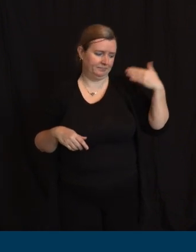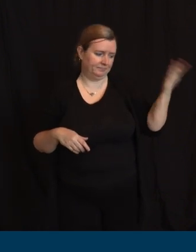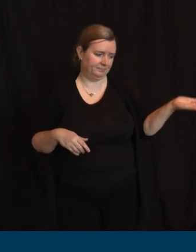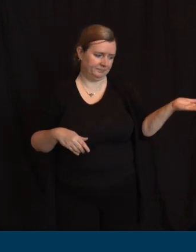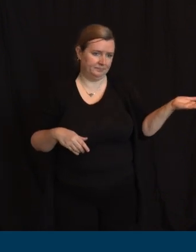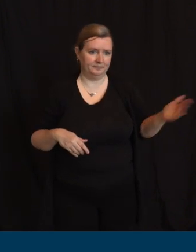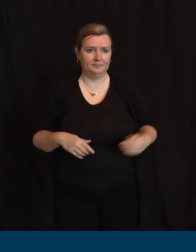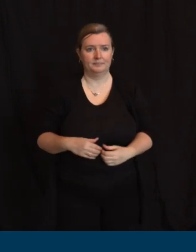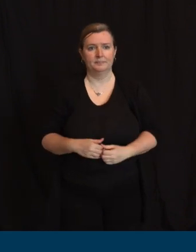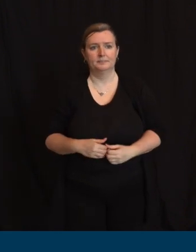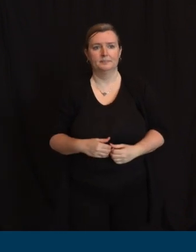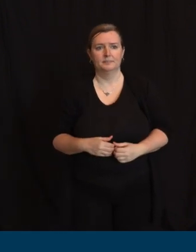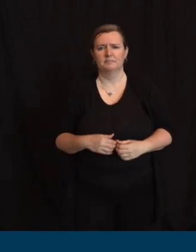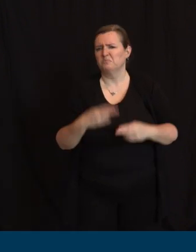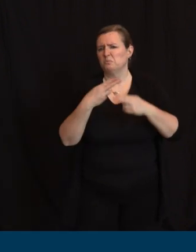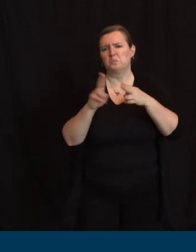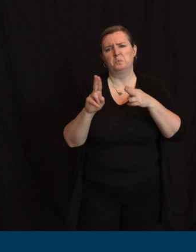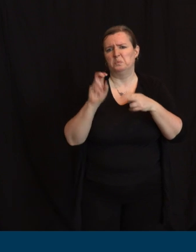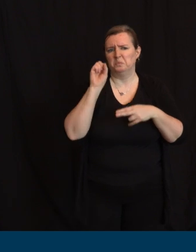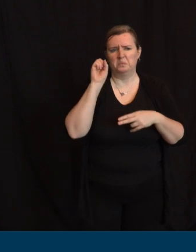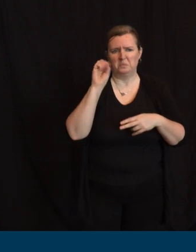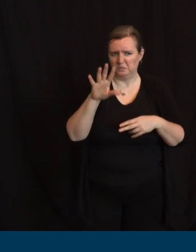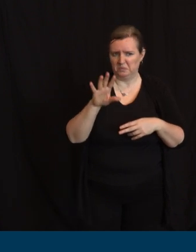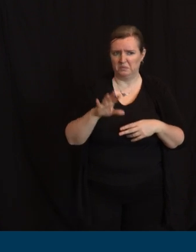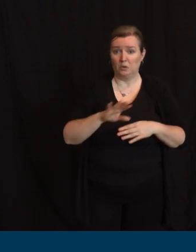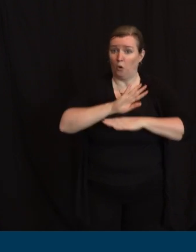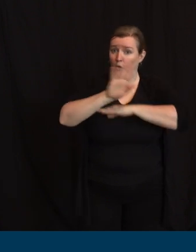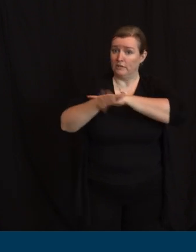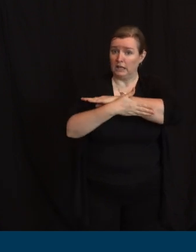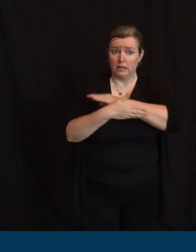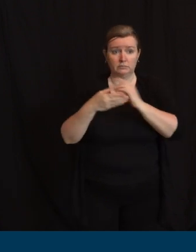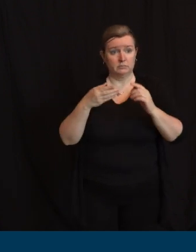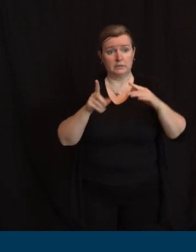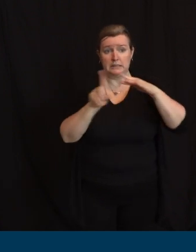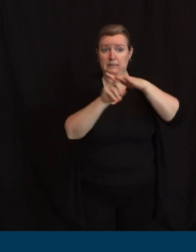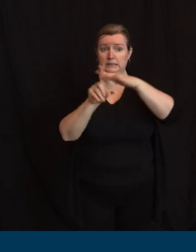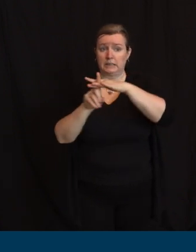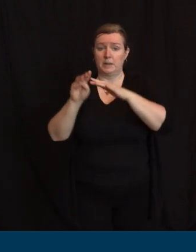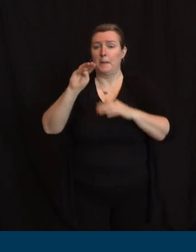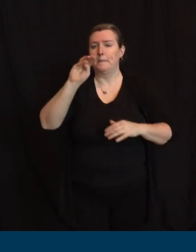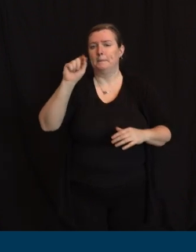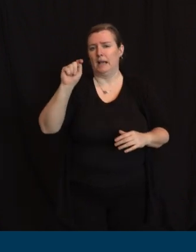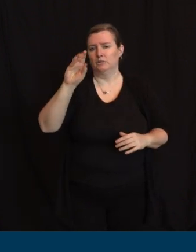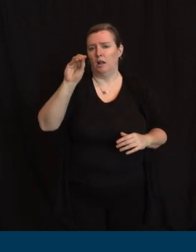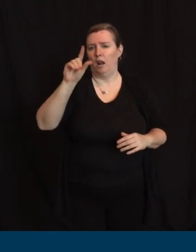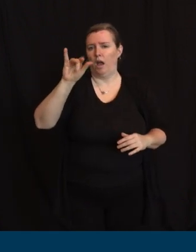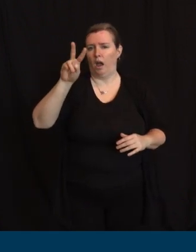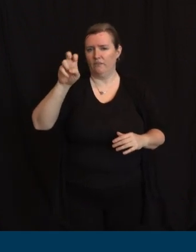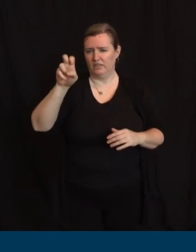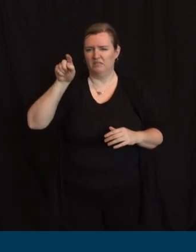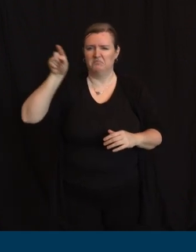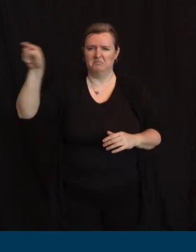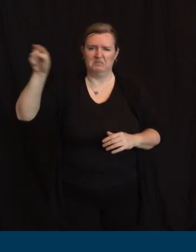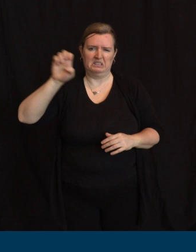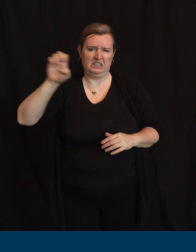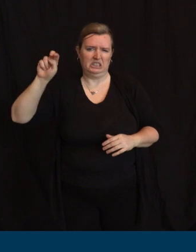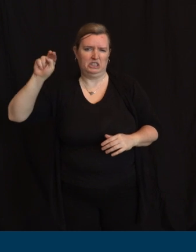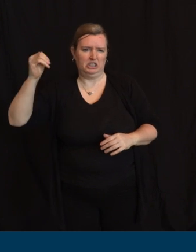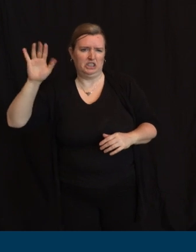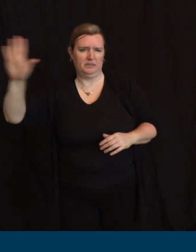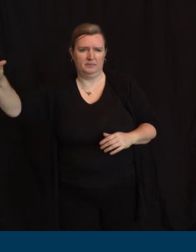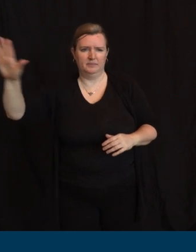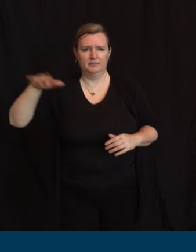with regards to the overnight compliance in Mount Olive, up in Morris County, a subject was cited for violation of a temporary restraining